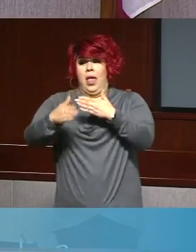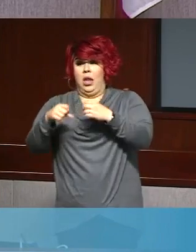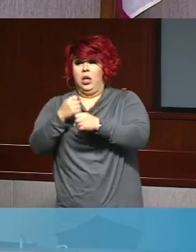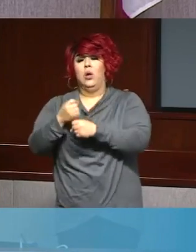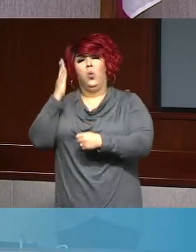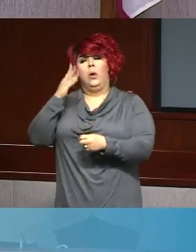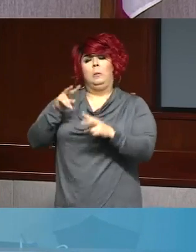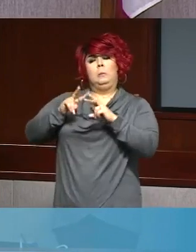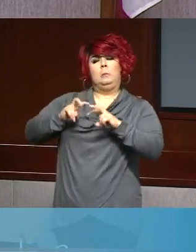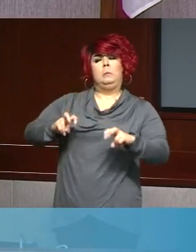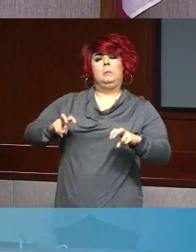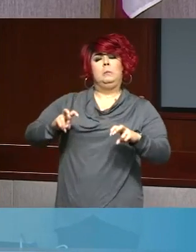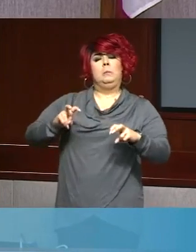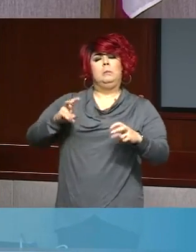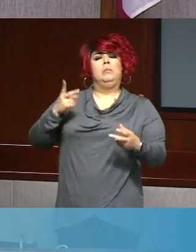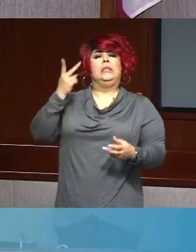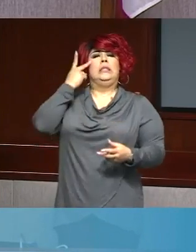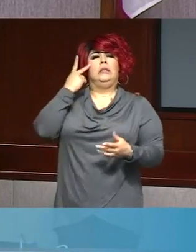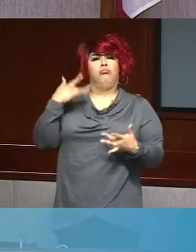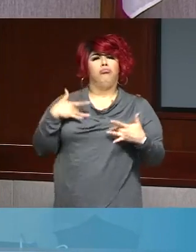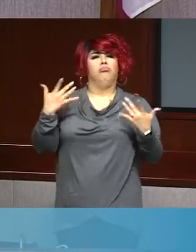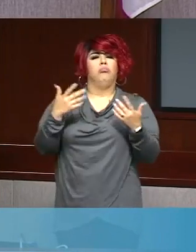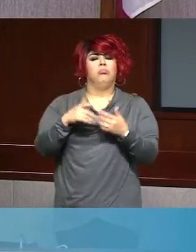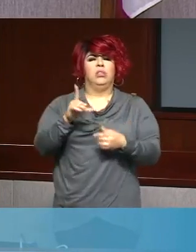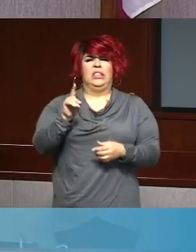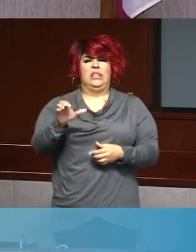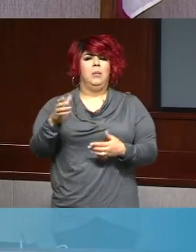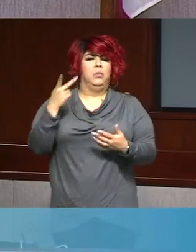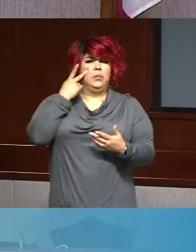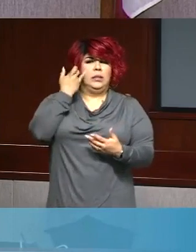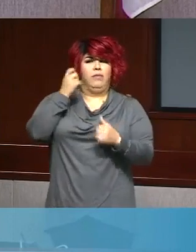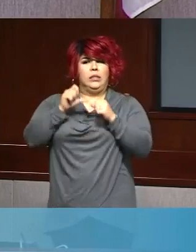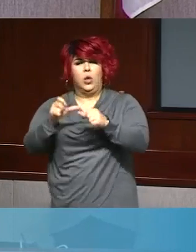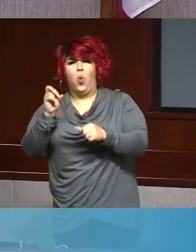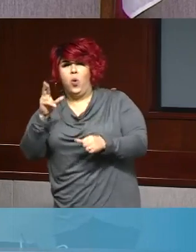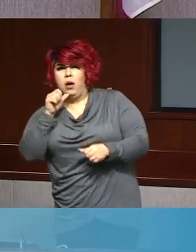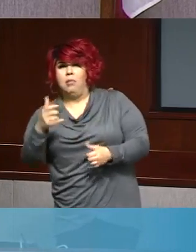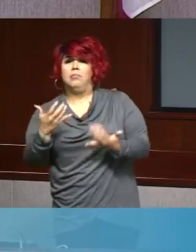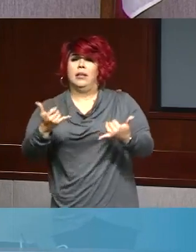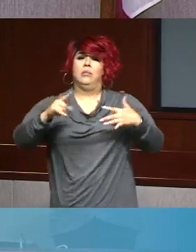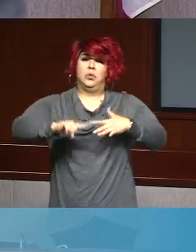are come December with this program. So with that, I'm happy to answer